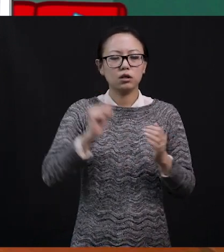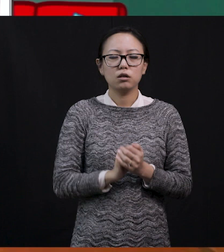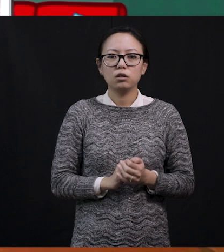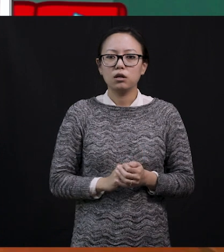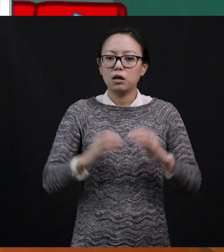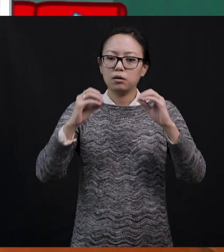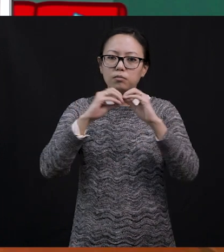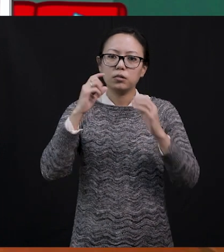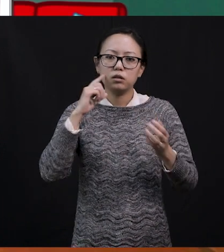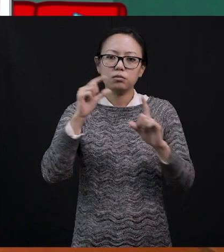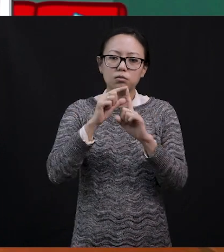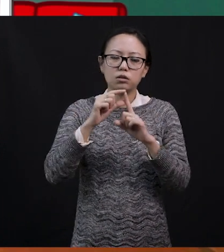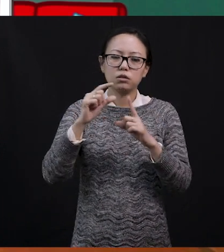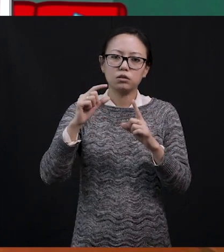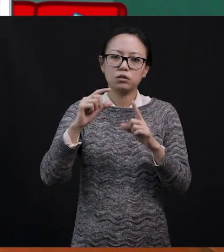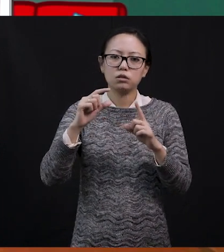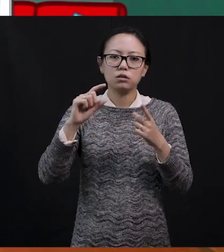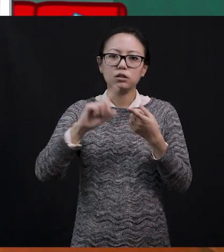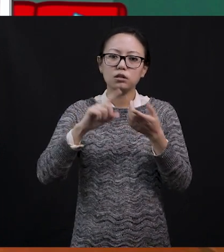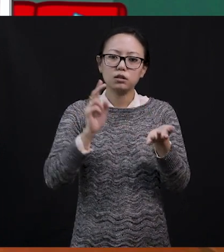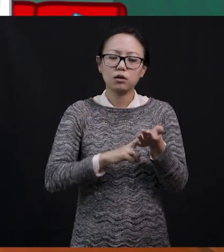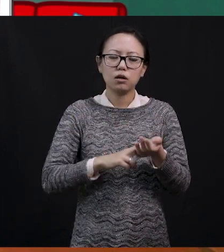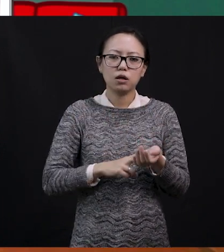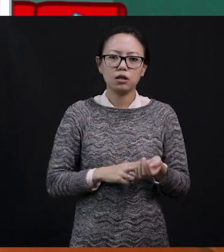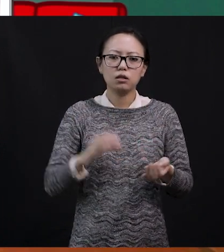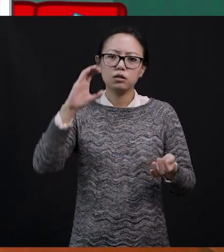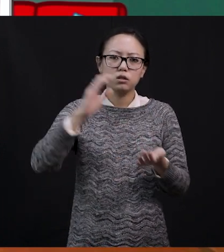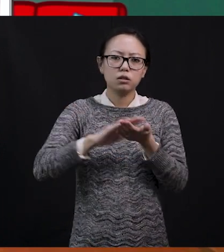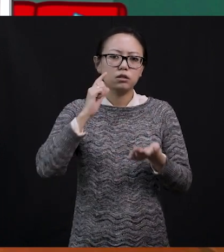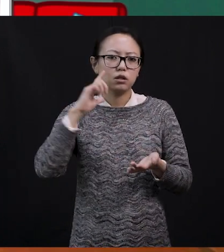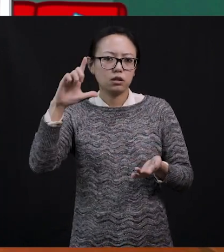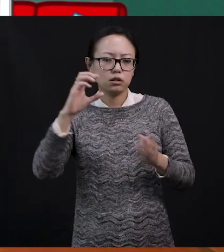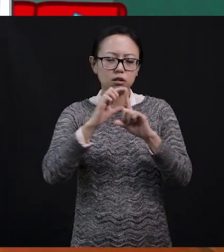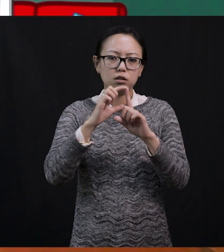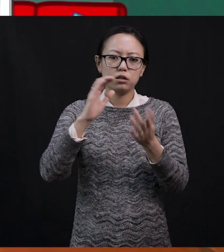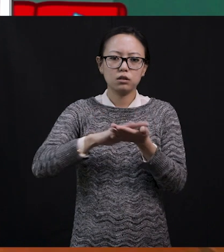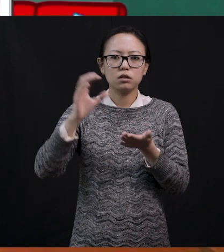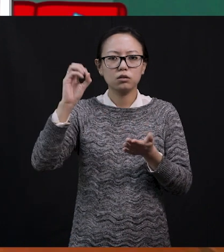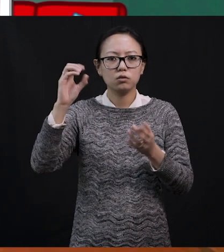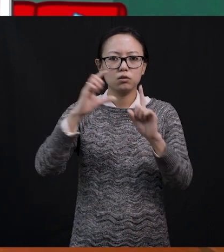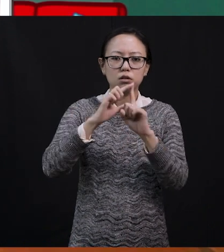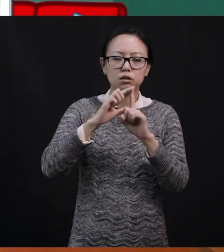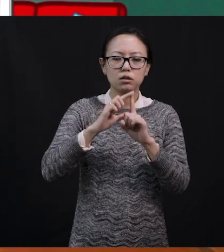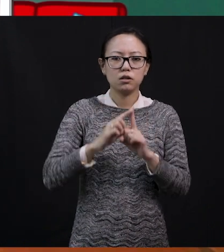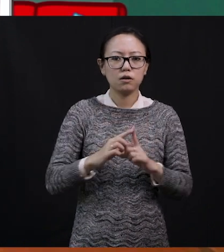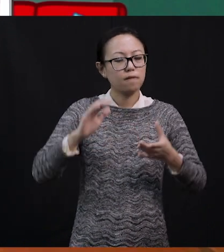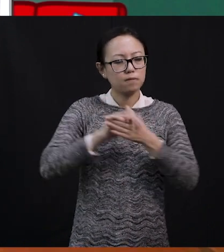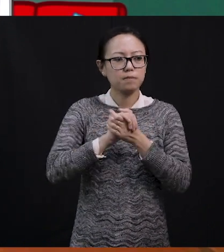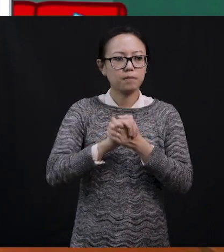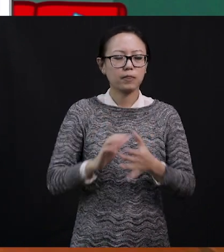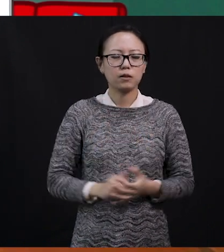in order to ask him for a favor, that is, for a job, help him with a job because he has fallen on hard